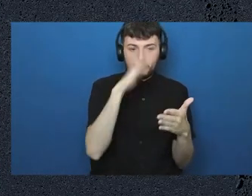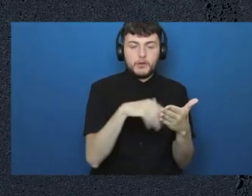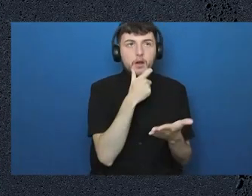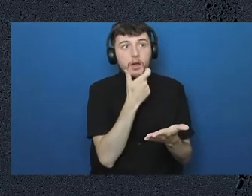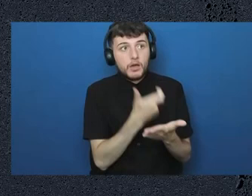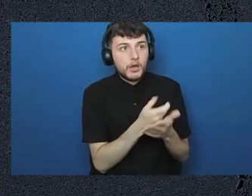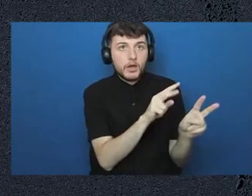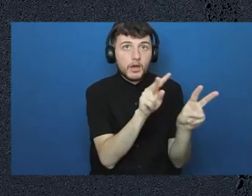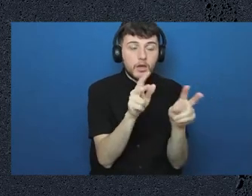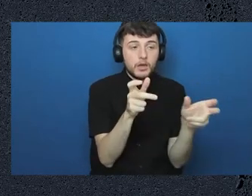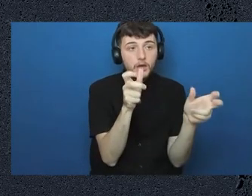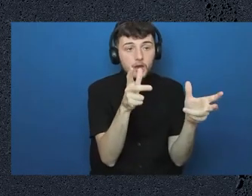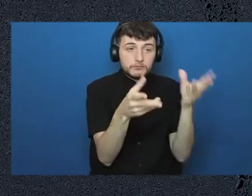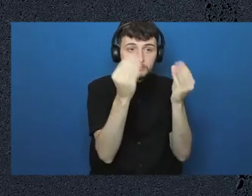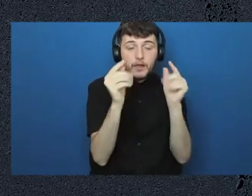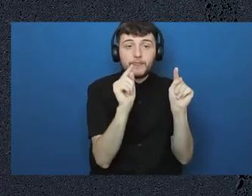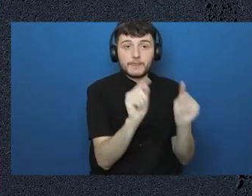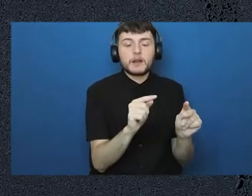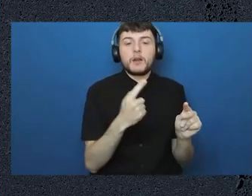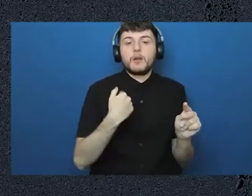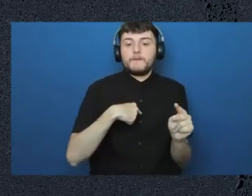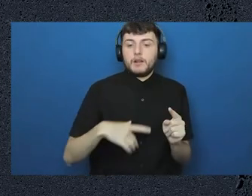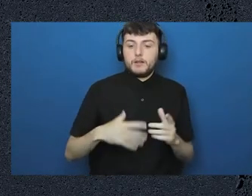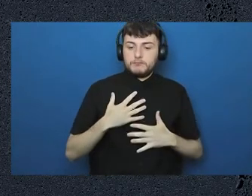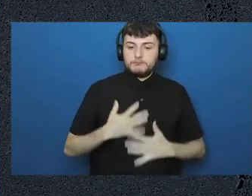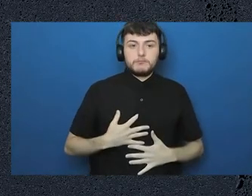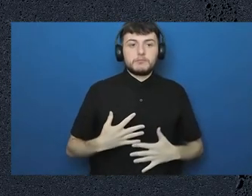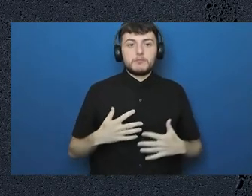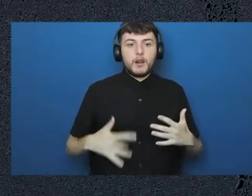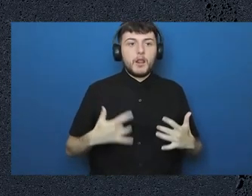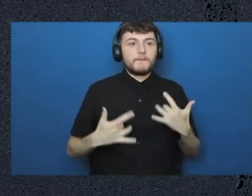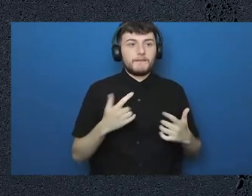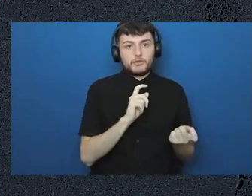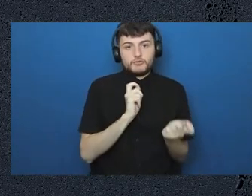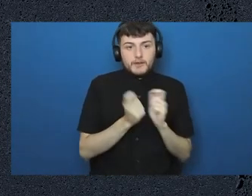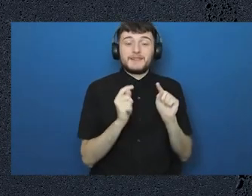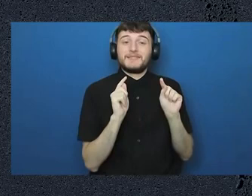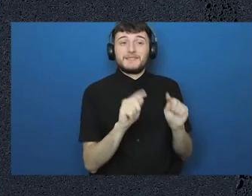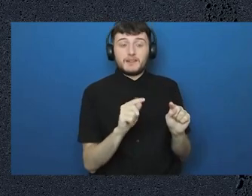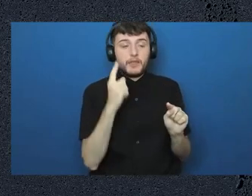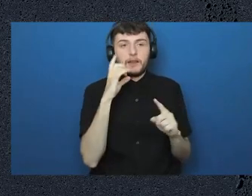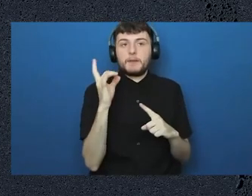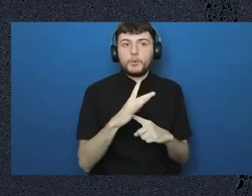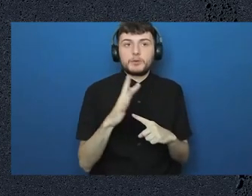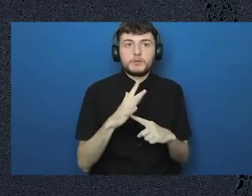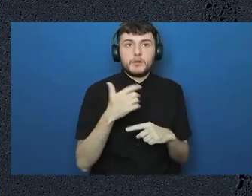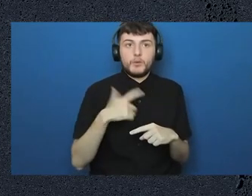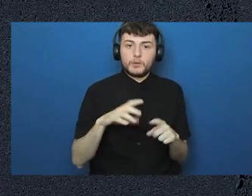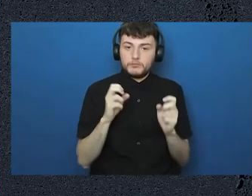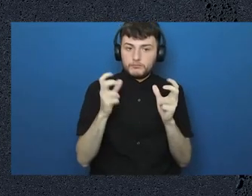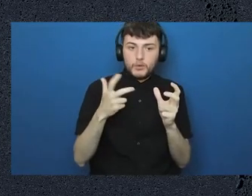think differently about who we are and we see ourselves in a different perspective and we sort of want to dedicate our life to something